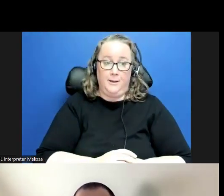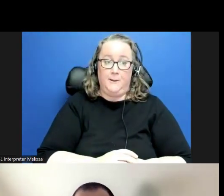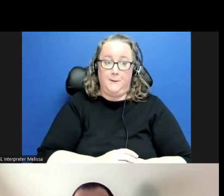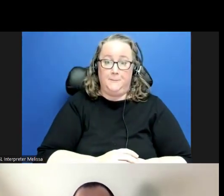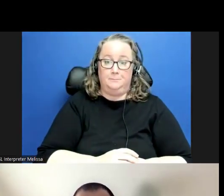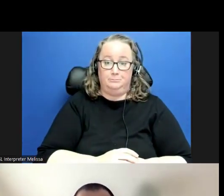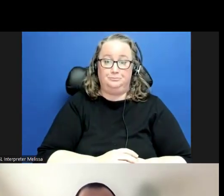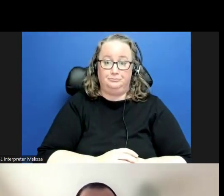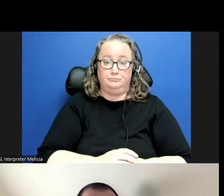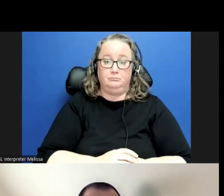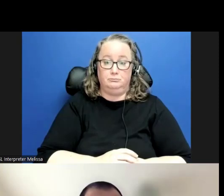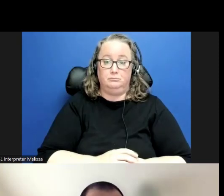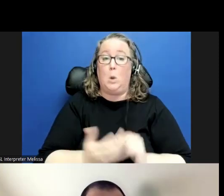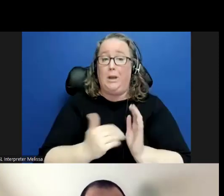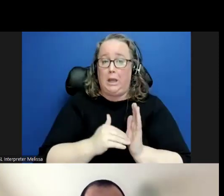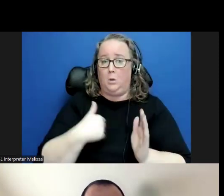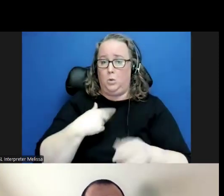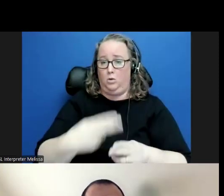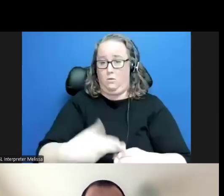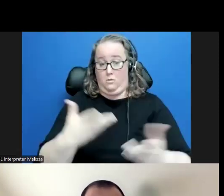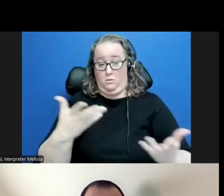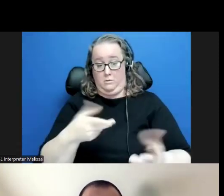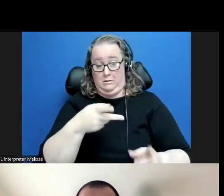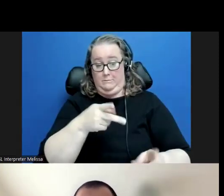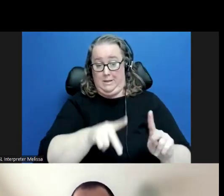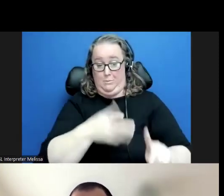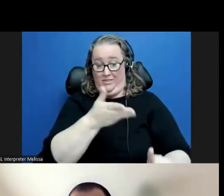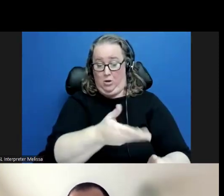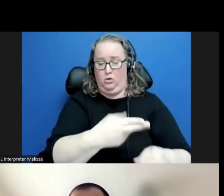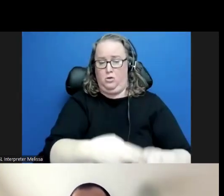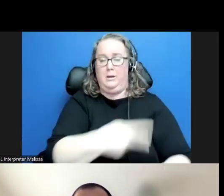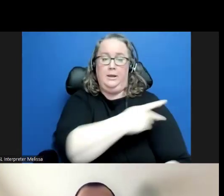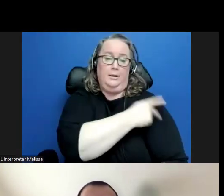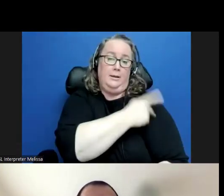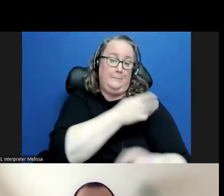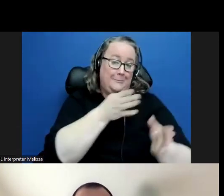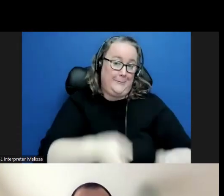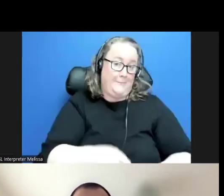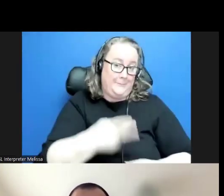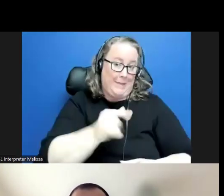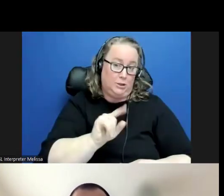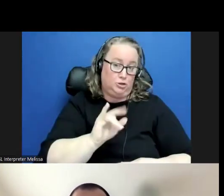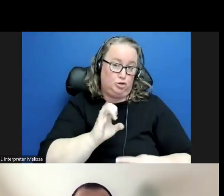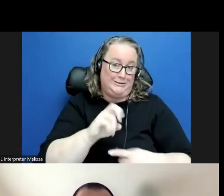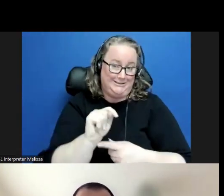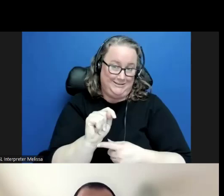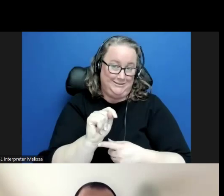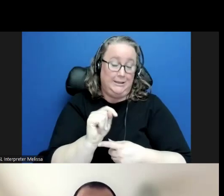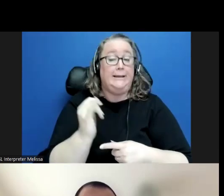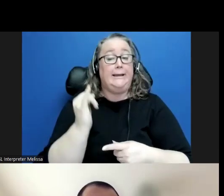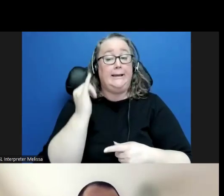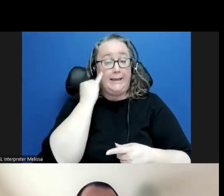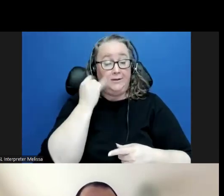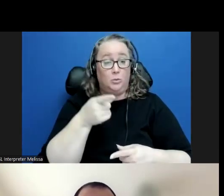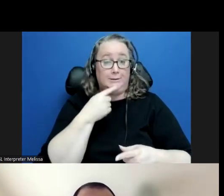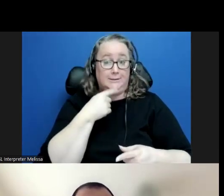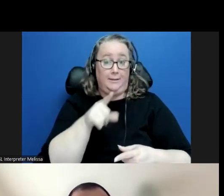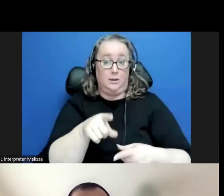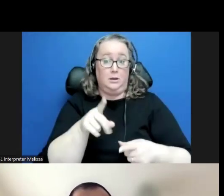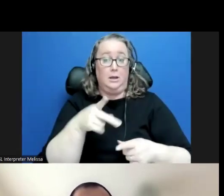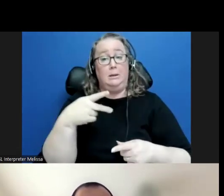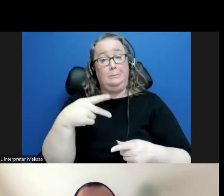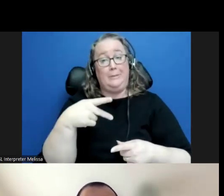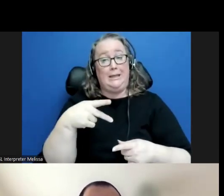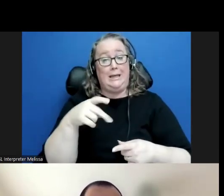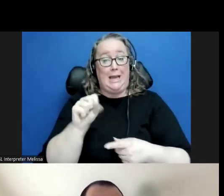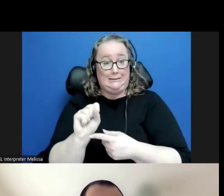We will mostly refer to them as patients today. If you hear one of us refer to the individuals who are detained there as persons